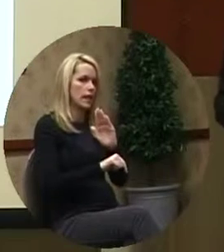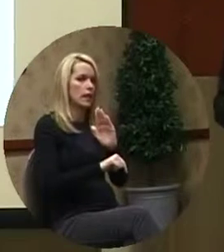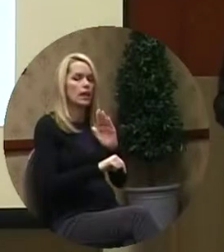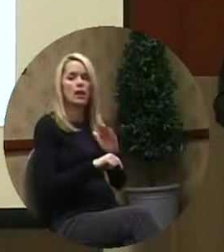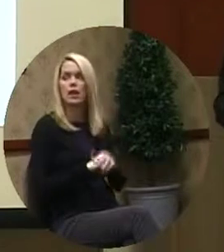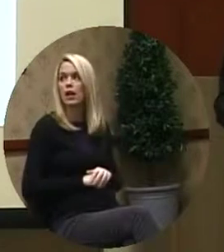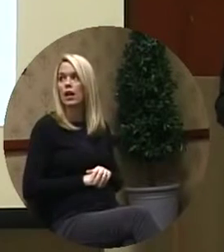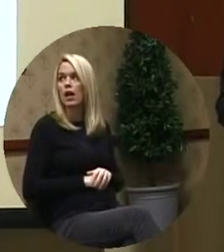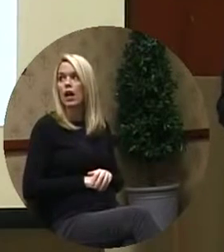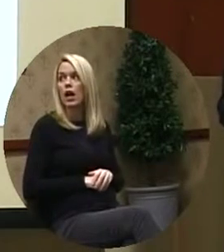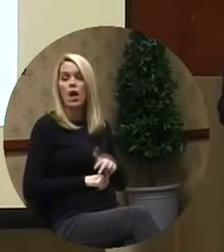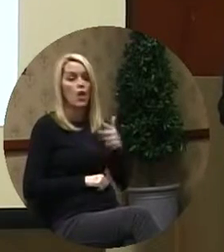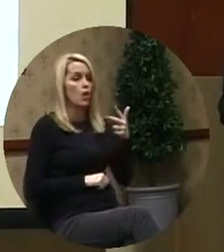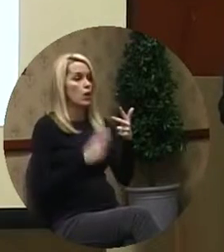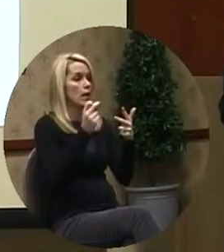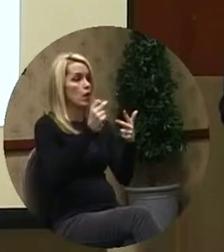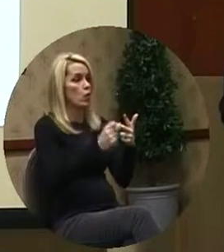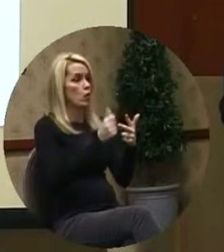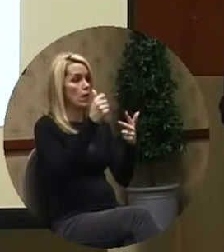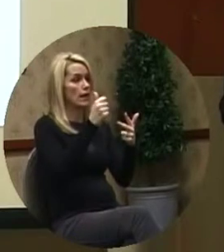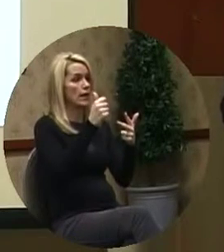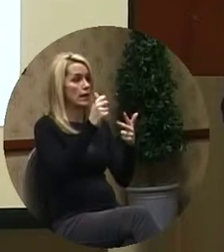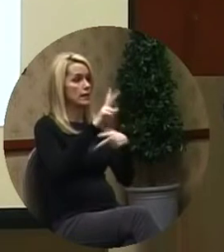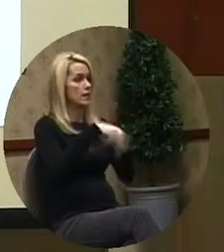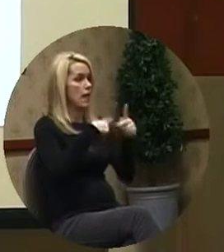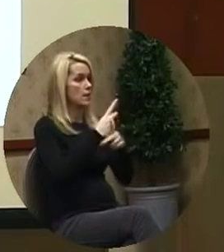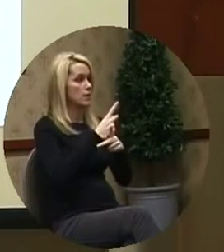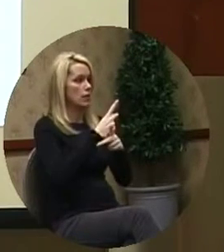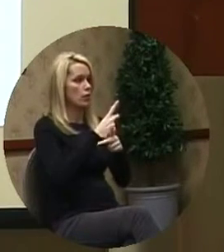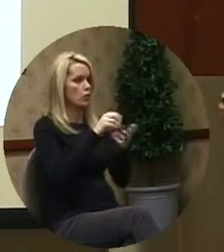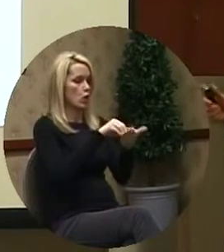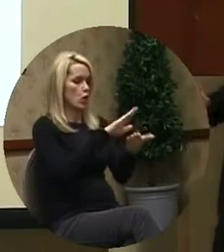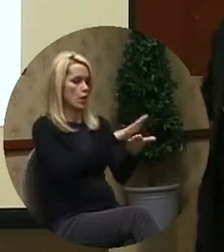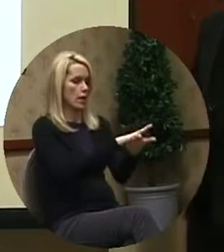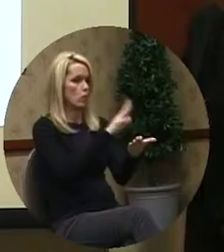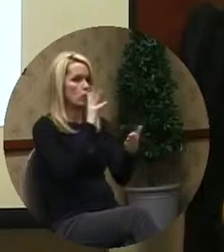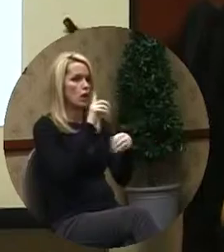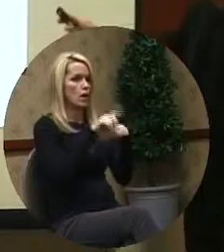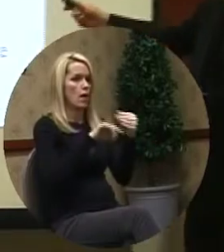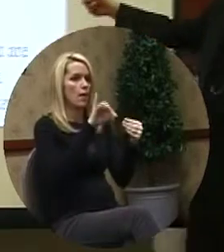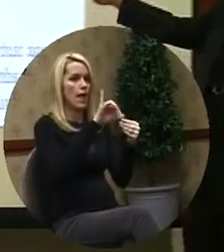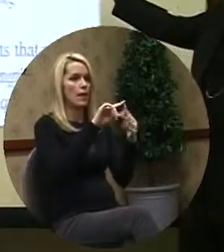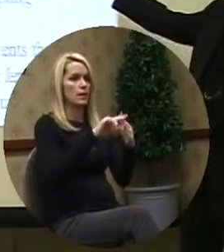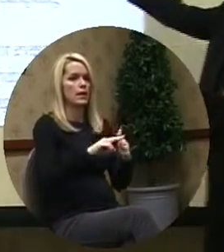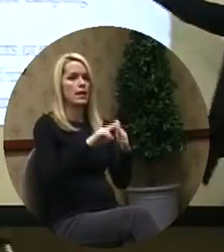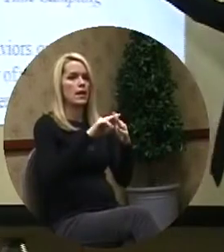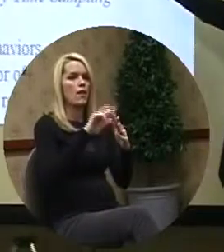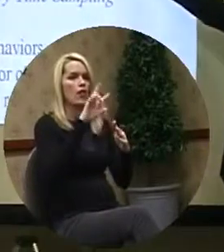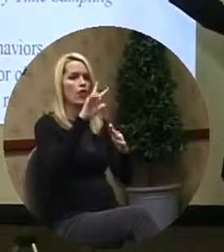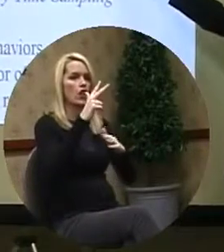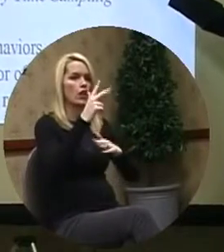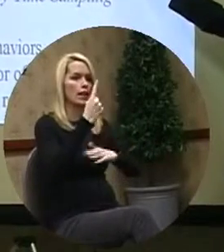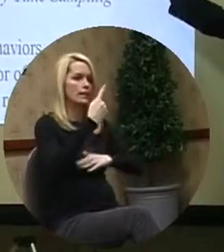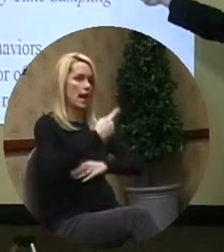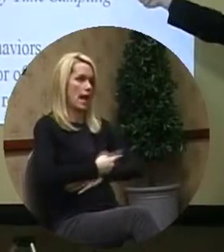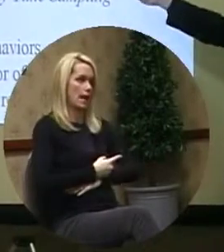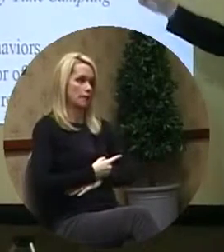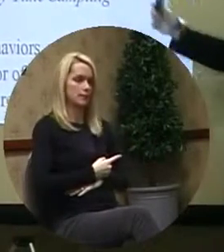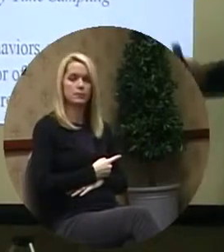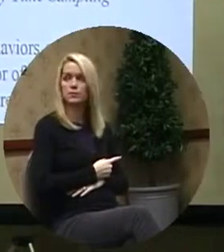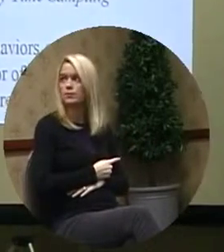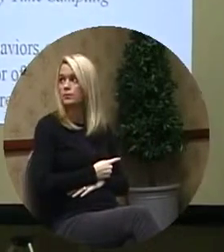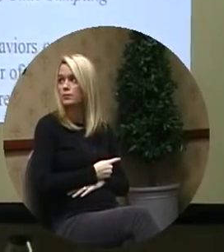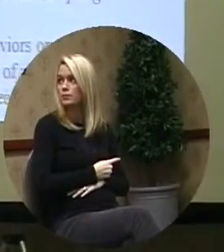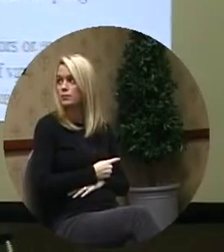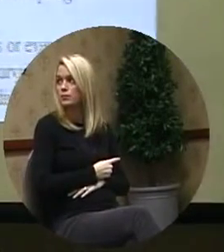3 quick types of recording, and then we're going to come back and talk about this in the beginning of day 3, is this is looking